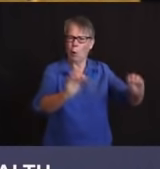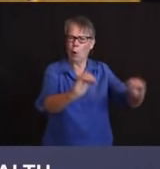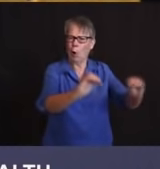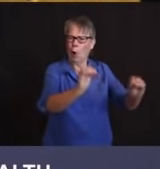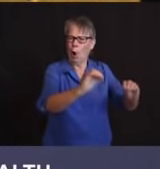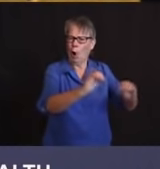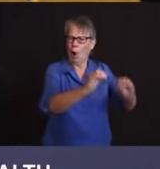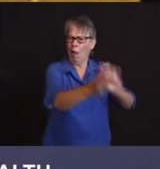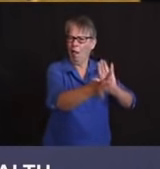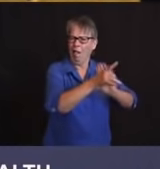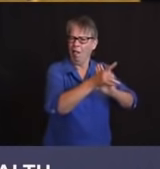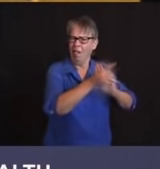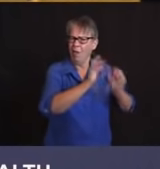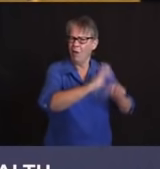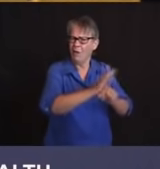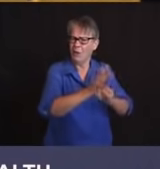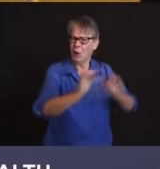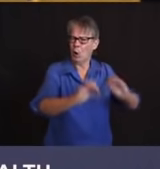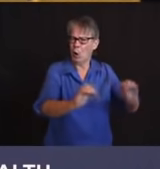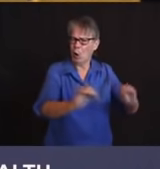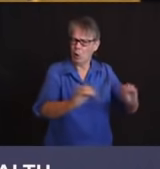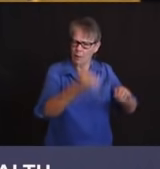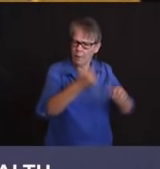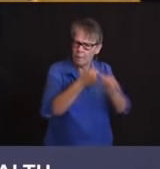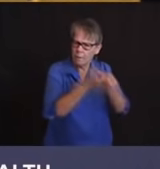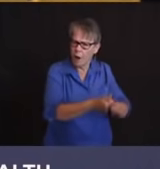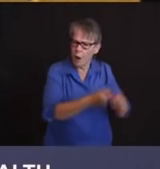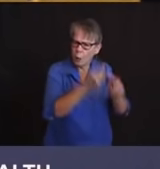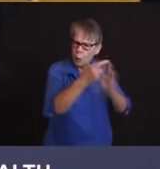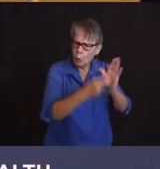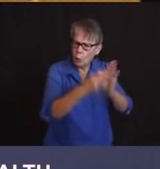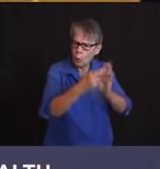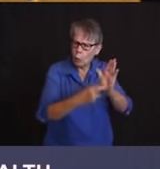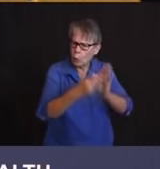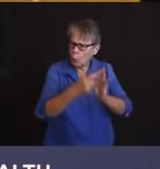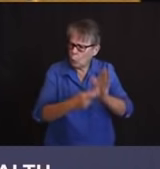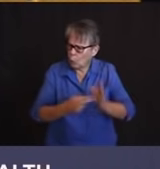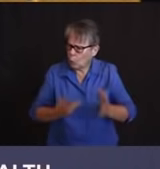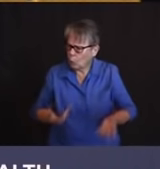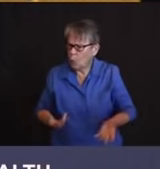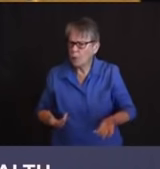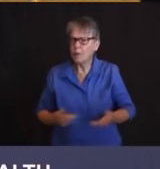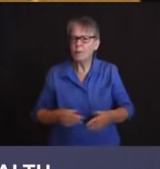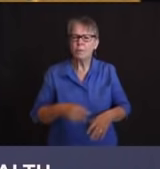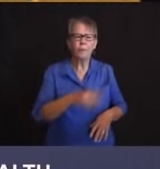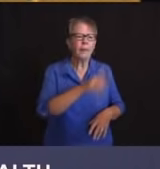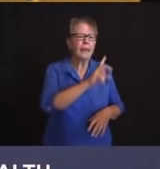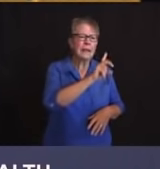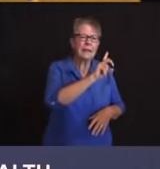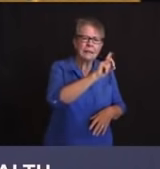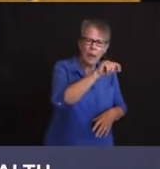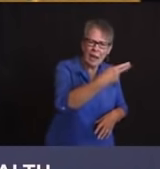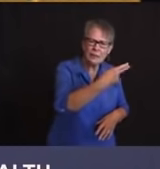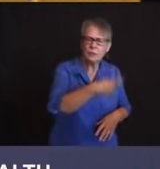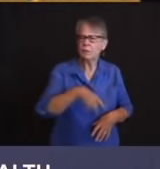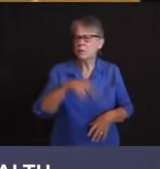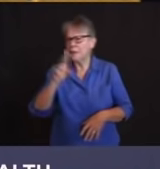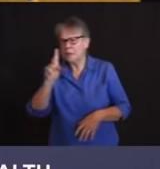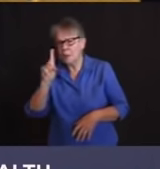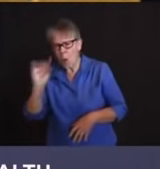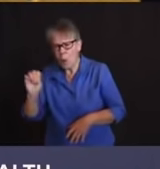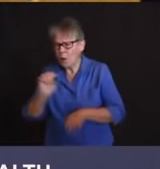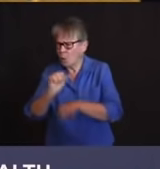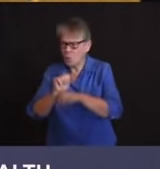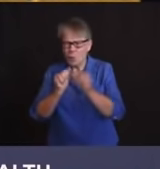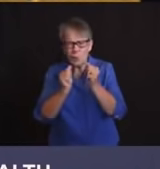normal one, this will be on the list as to why. And I, for one, am really happy, having lived through this